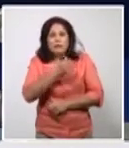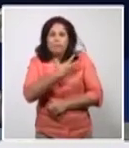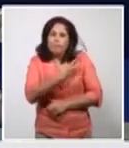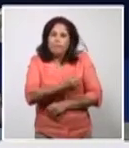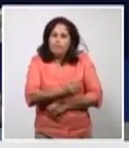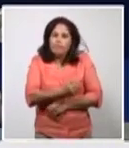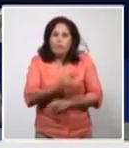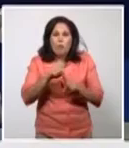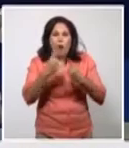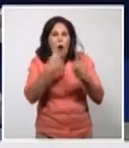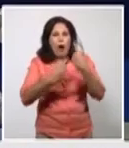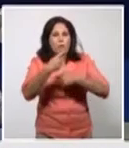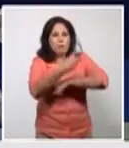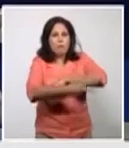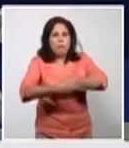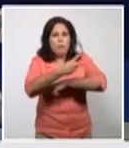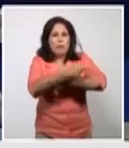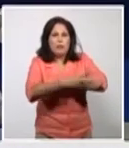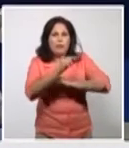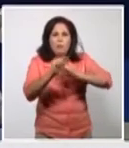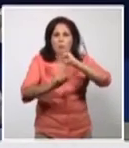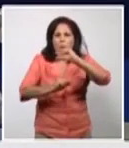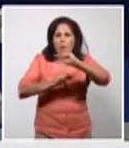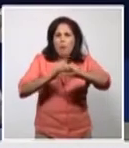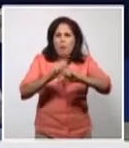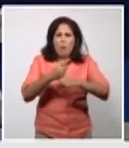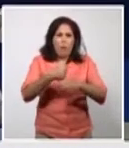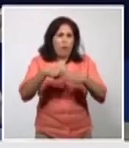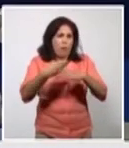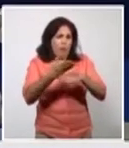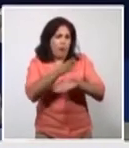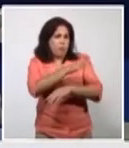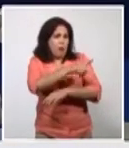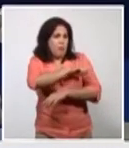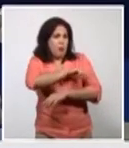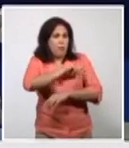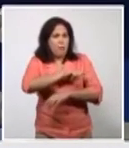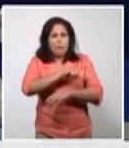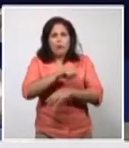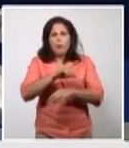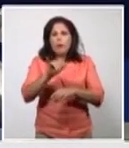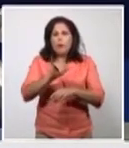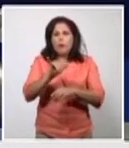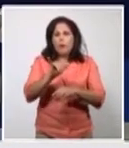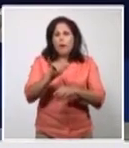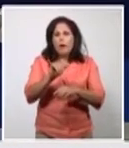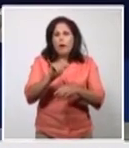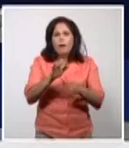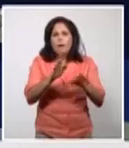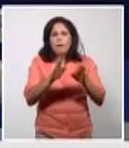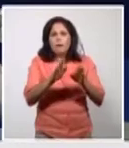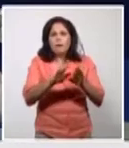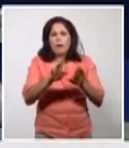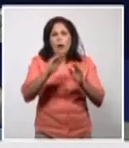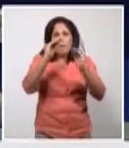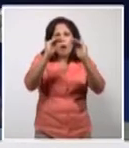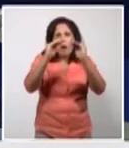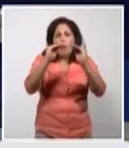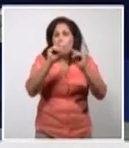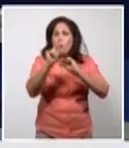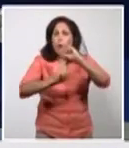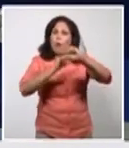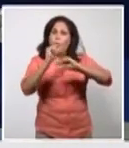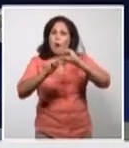it, de-escalating. They've been de-escalating for several days now. That is, they